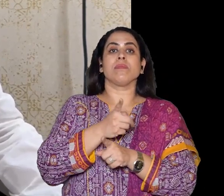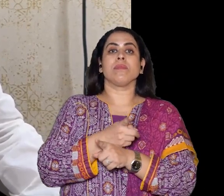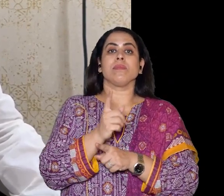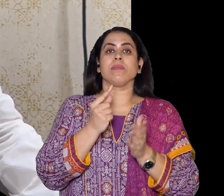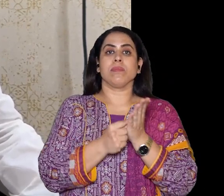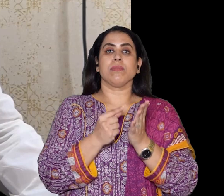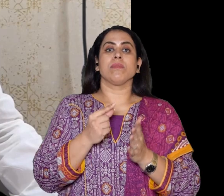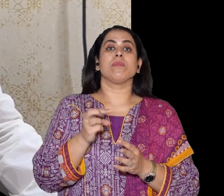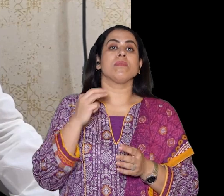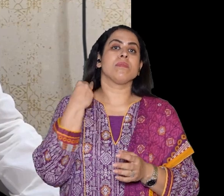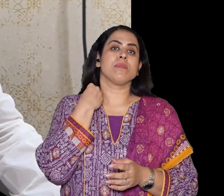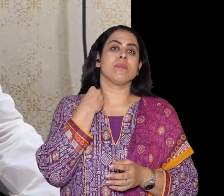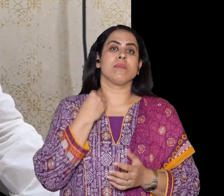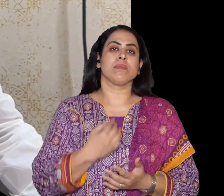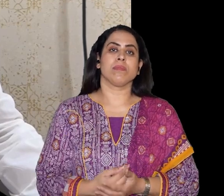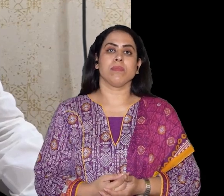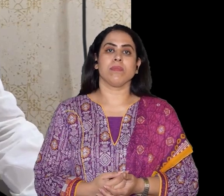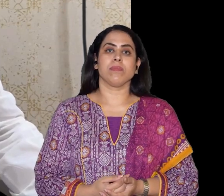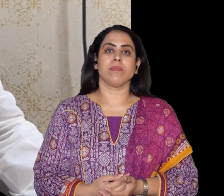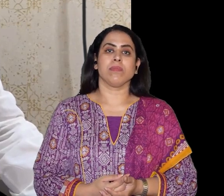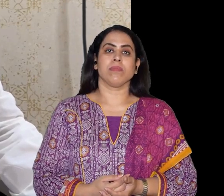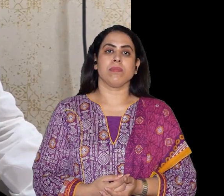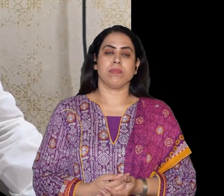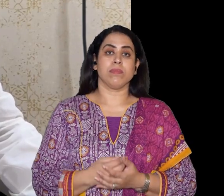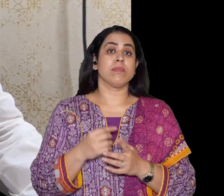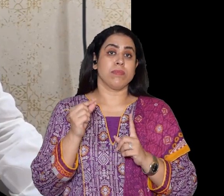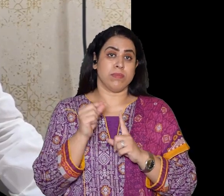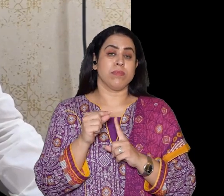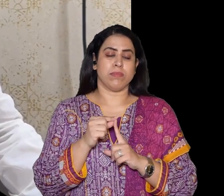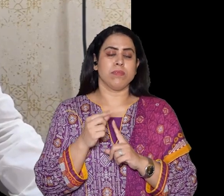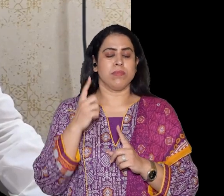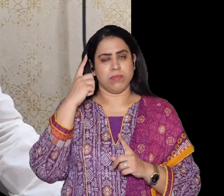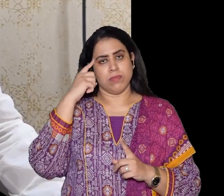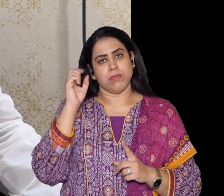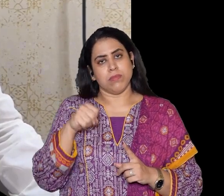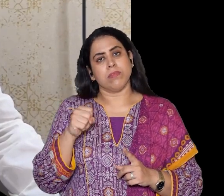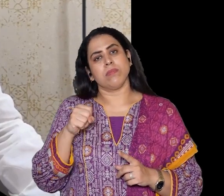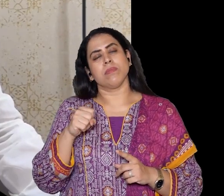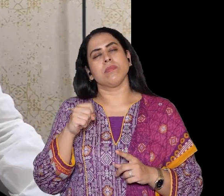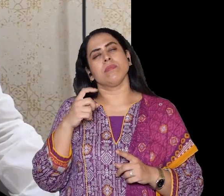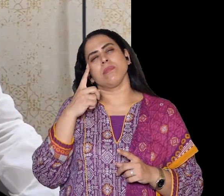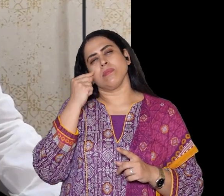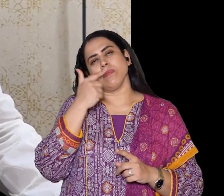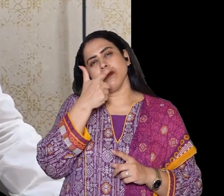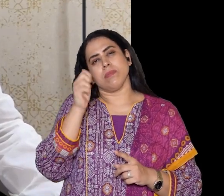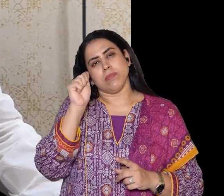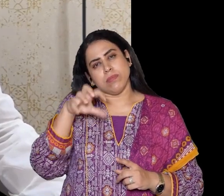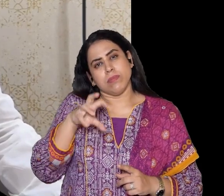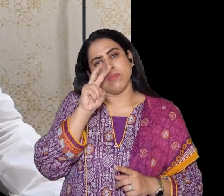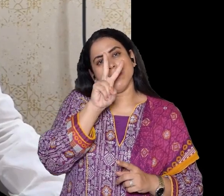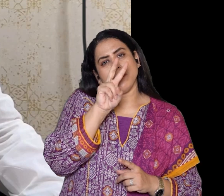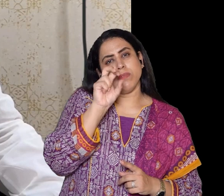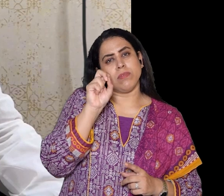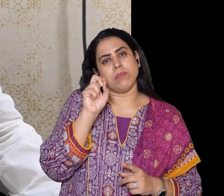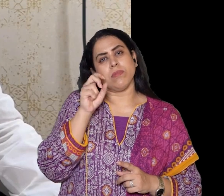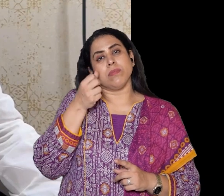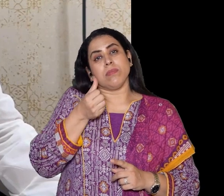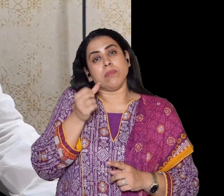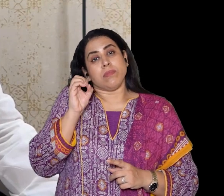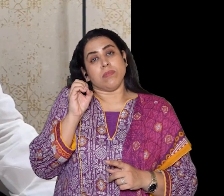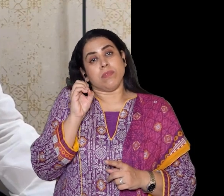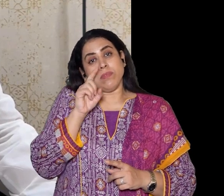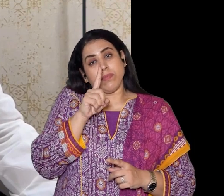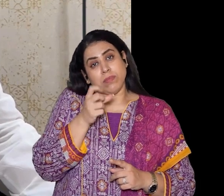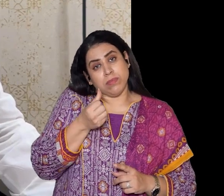ophthalmology here in Multan, Pakistan. In Pakistan, we have got estimated population of